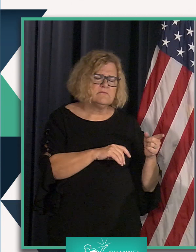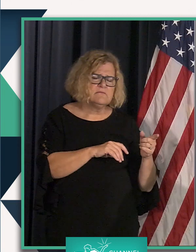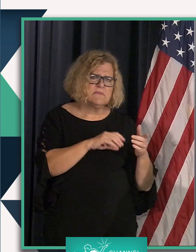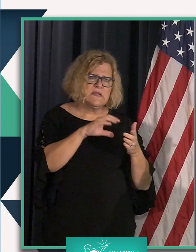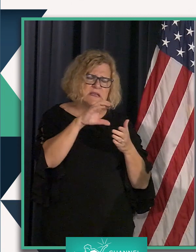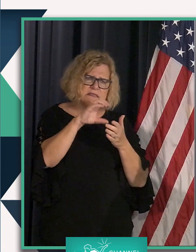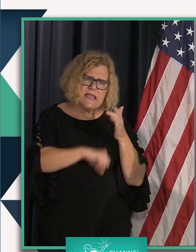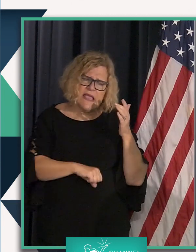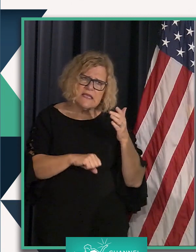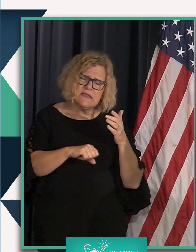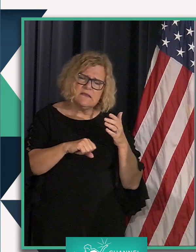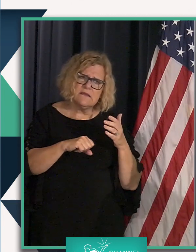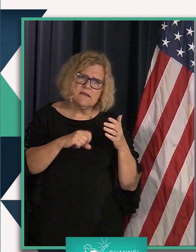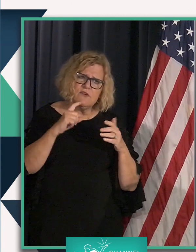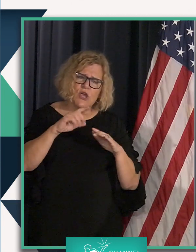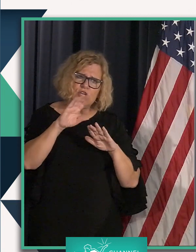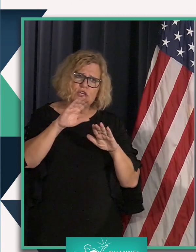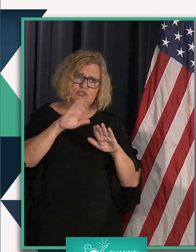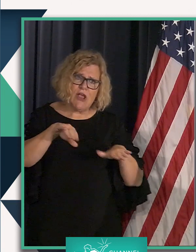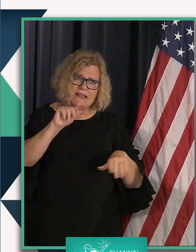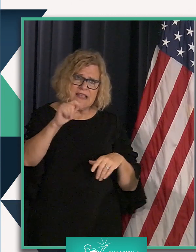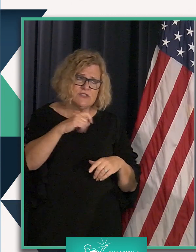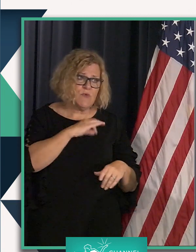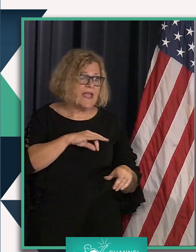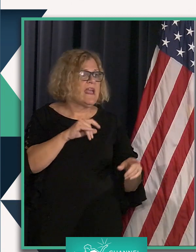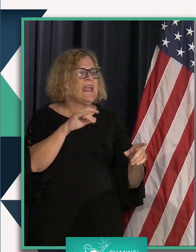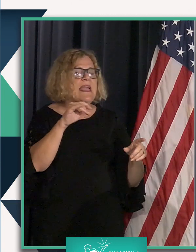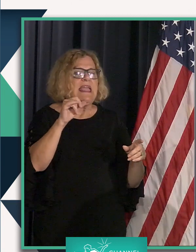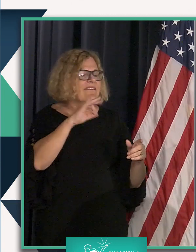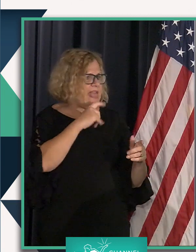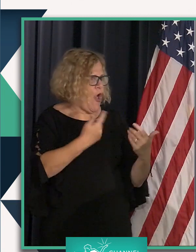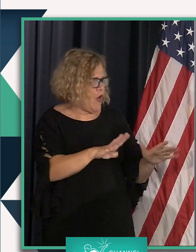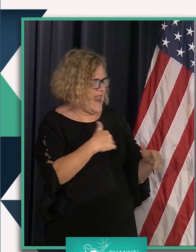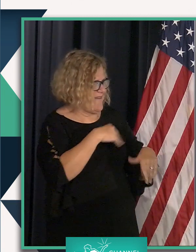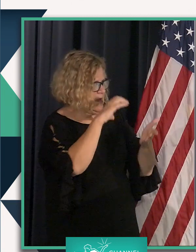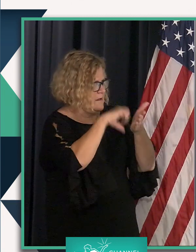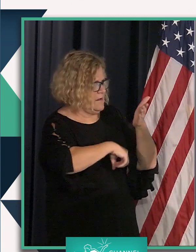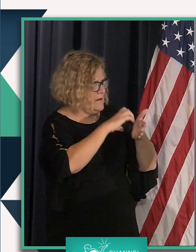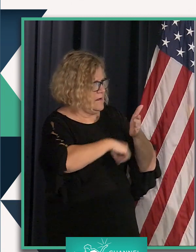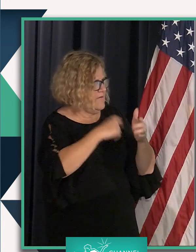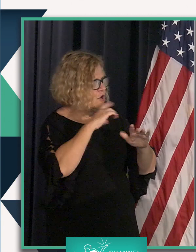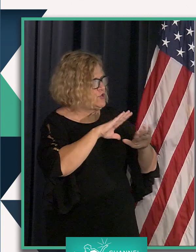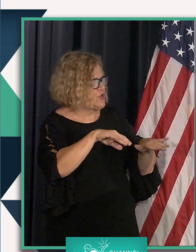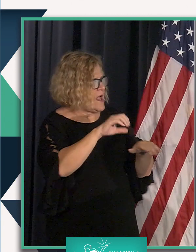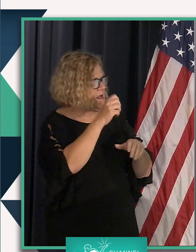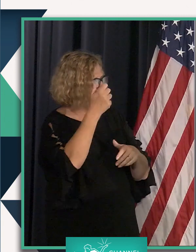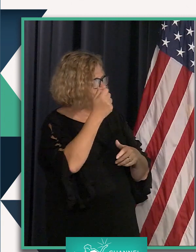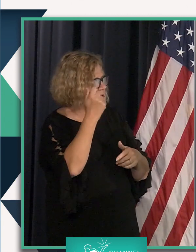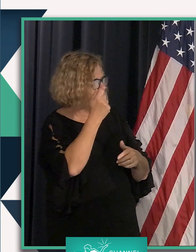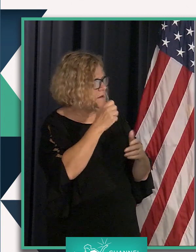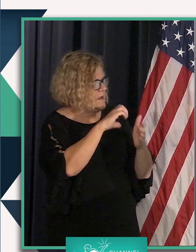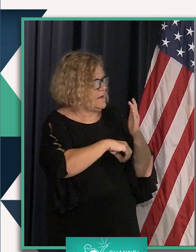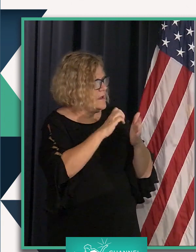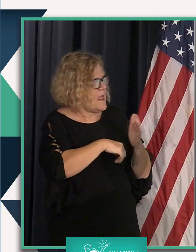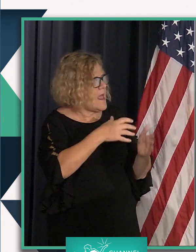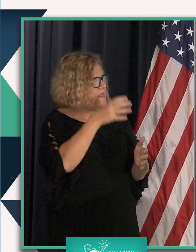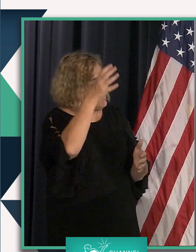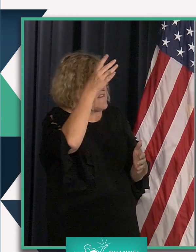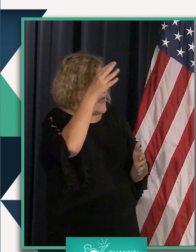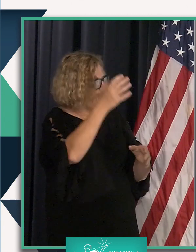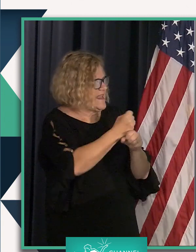for the child tax credit? The question is if there's a garnishment order on a child support payment, and